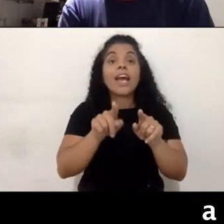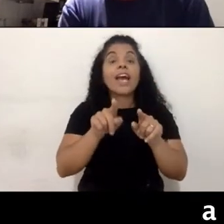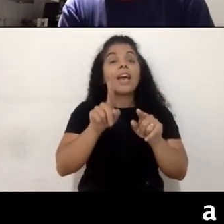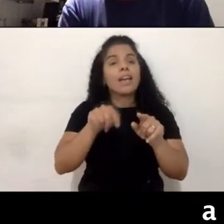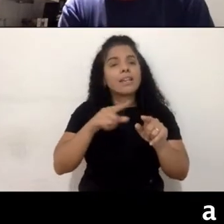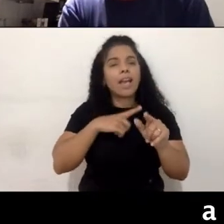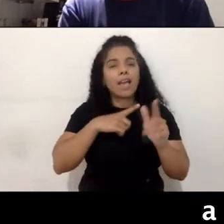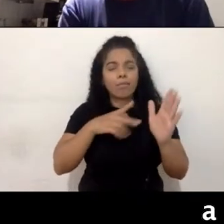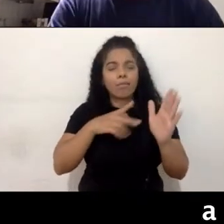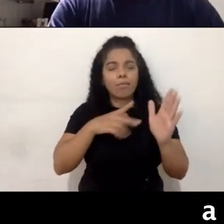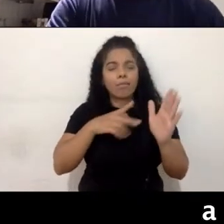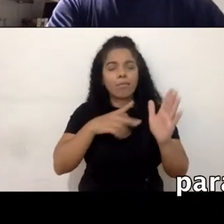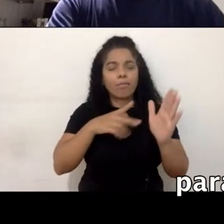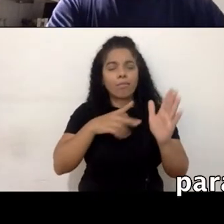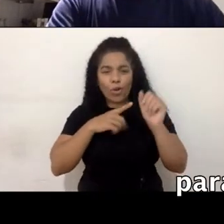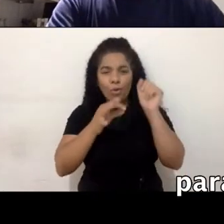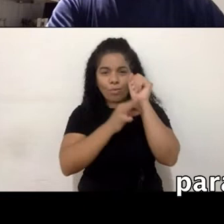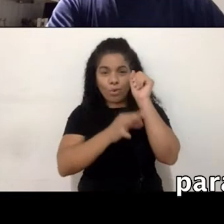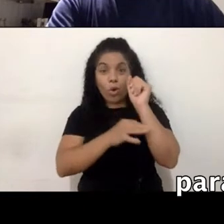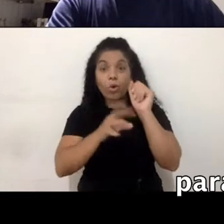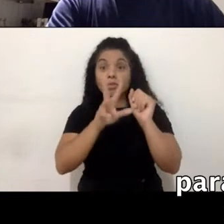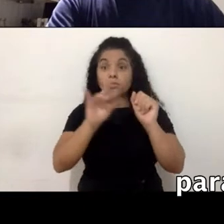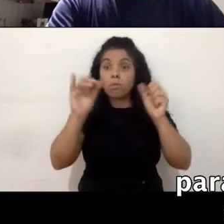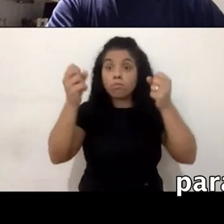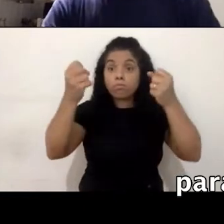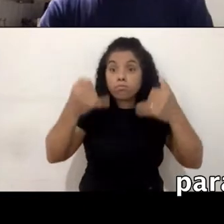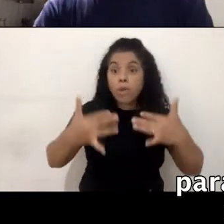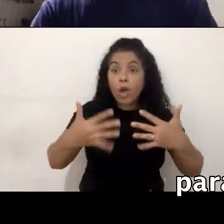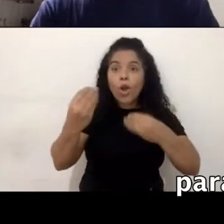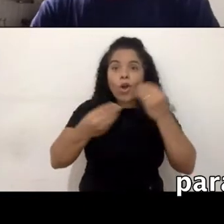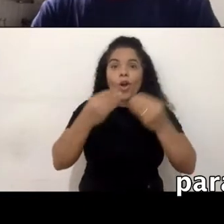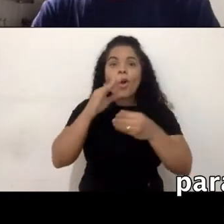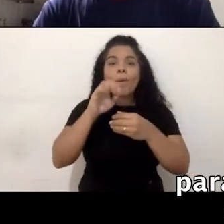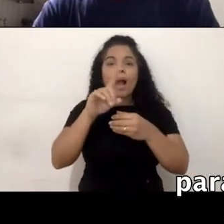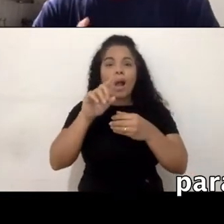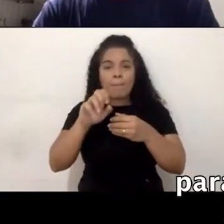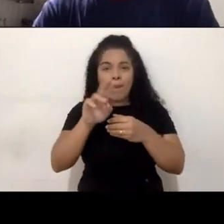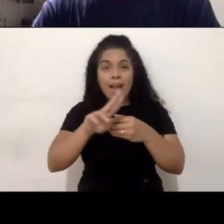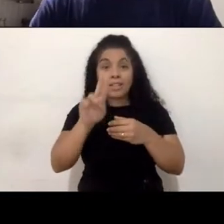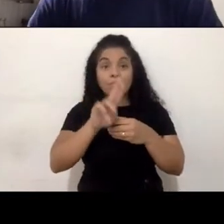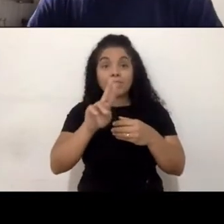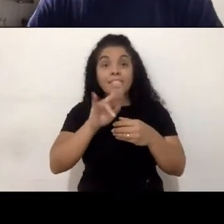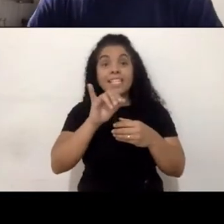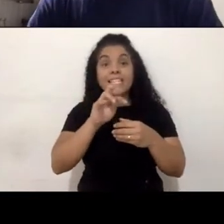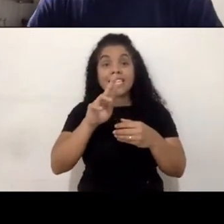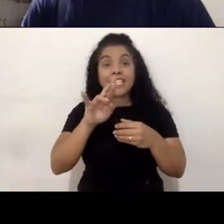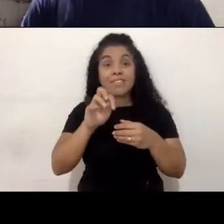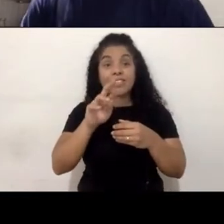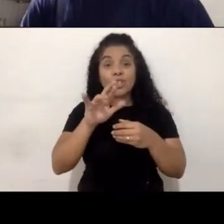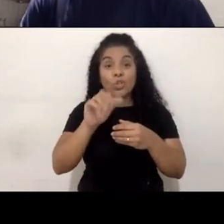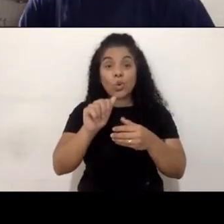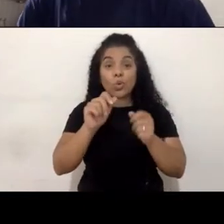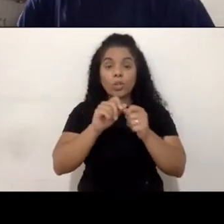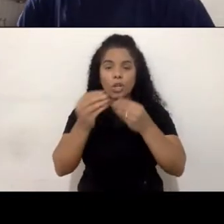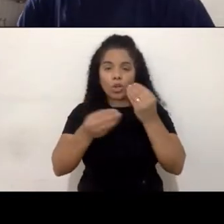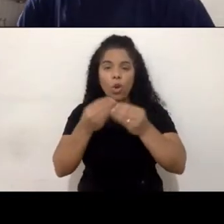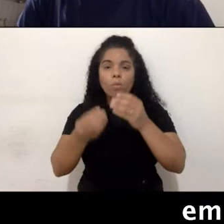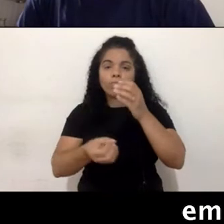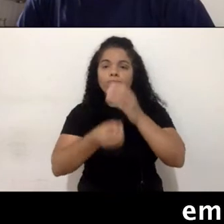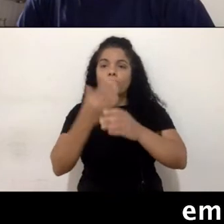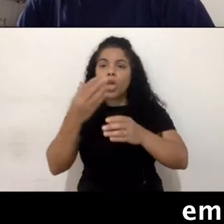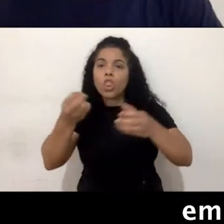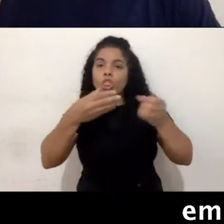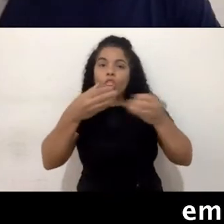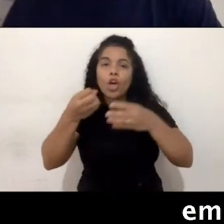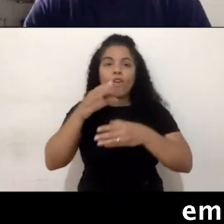use infrastructure as code to build this middle layer of services and capabilities for our applications. As I